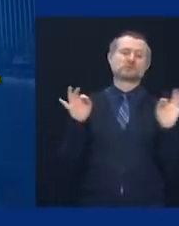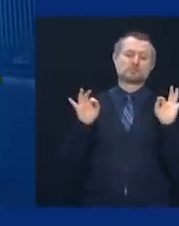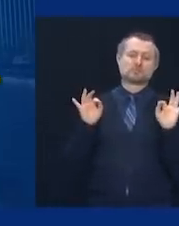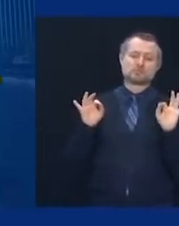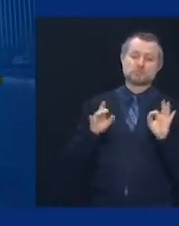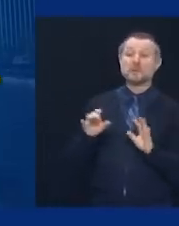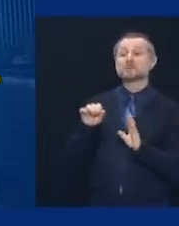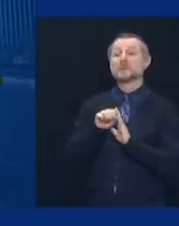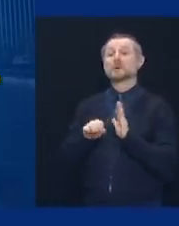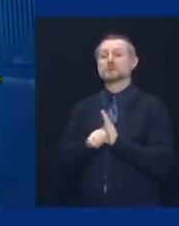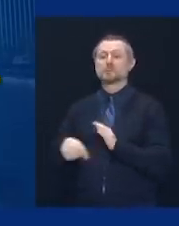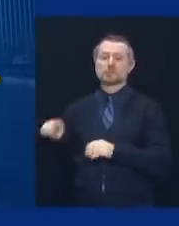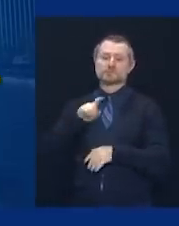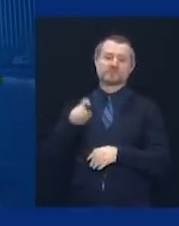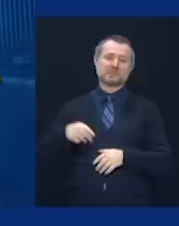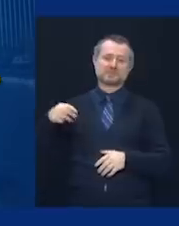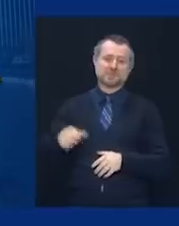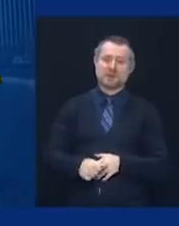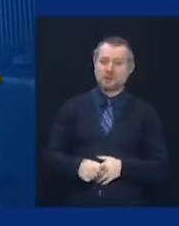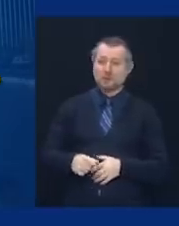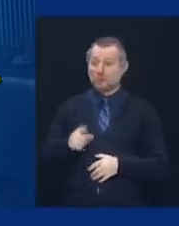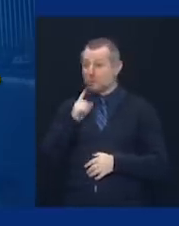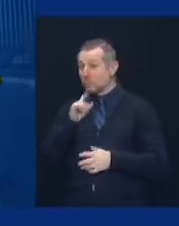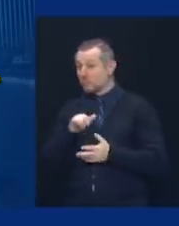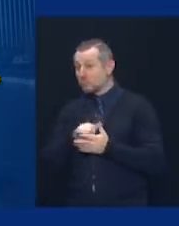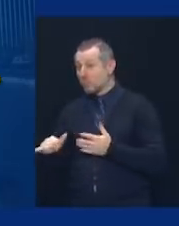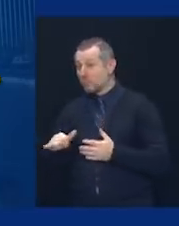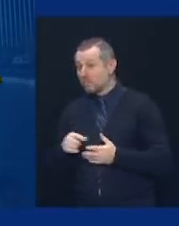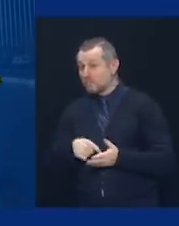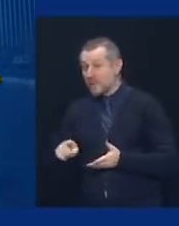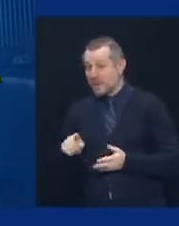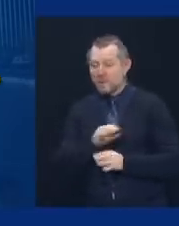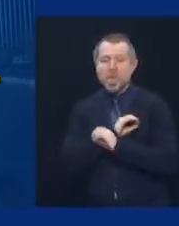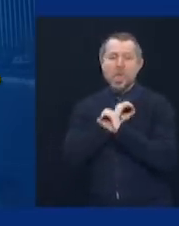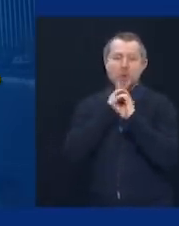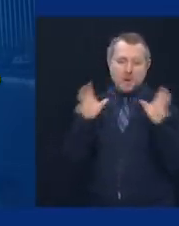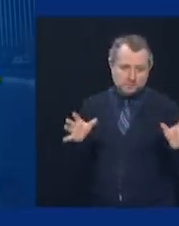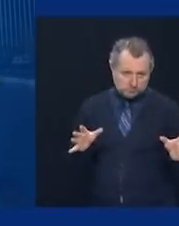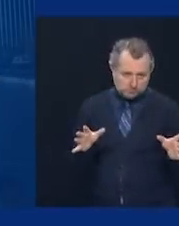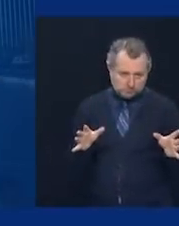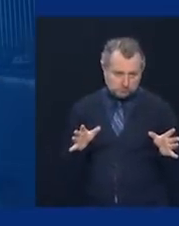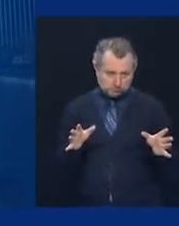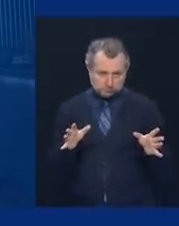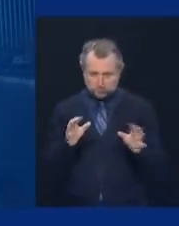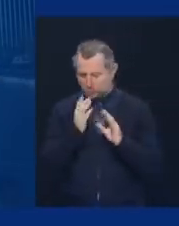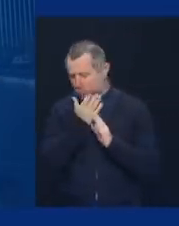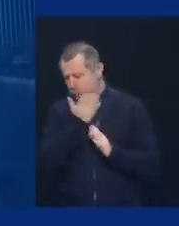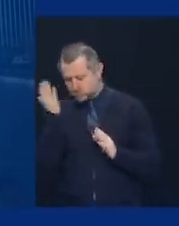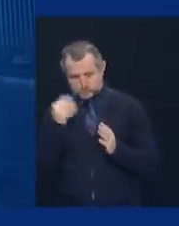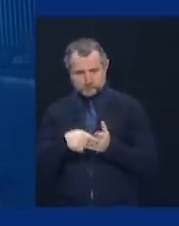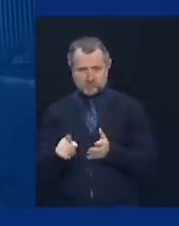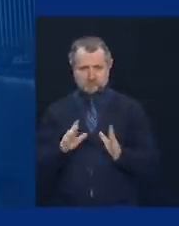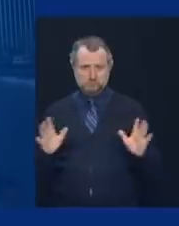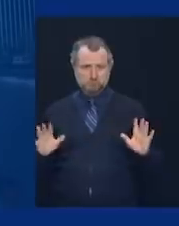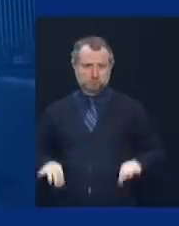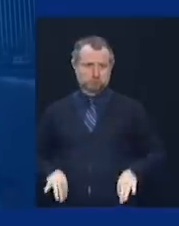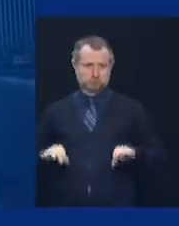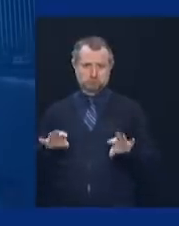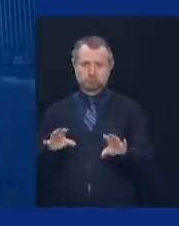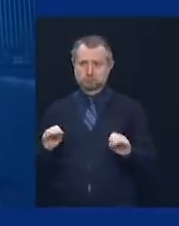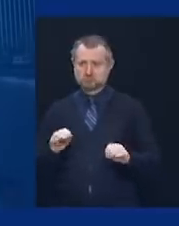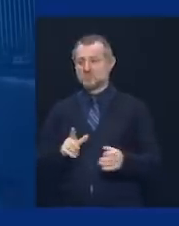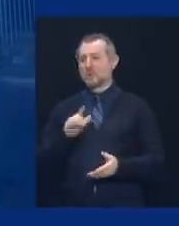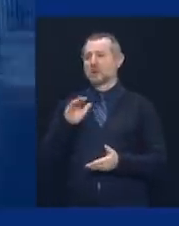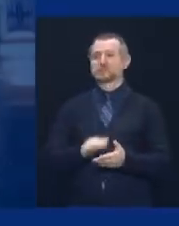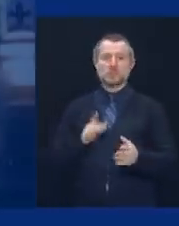you do not pay for a vaccination, period. So there's one less obstacle. New York has